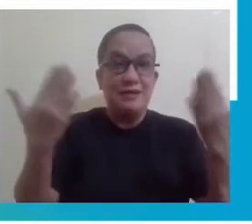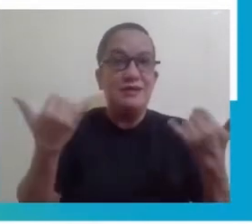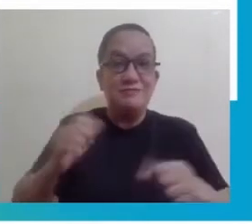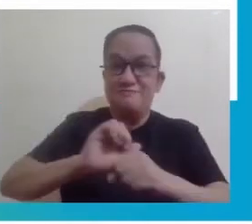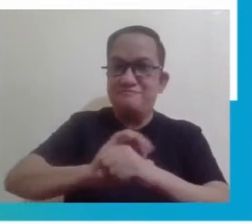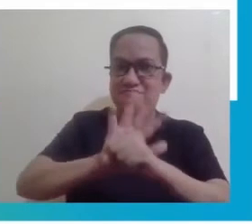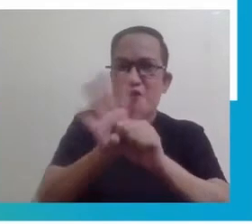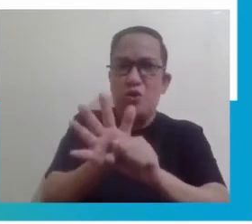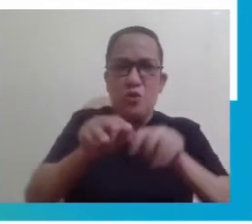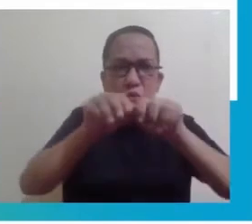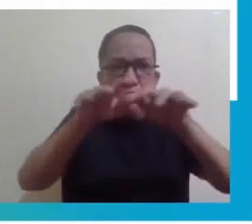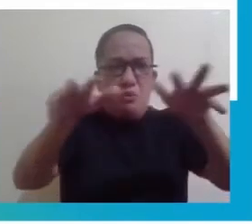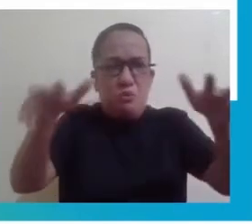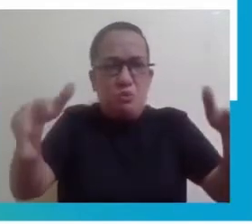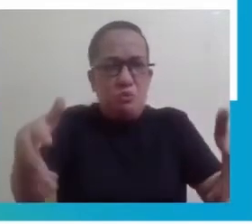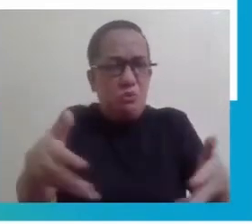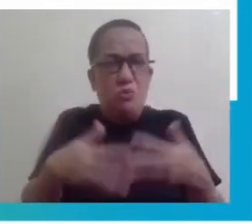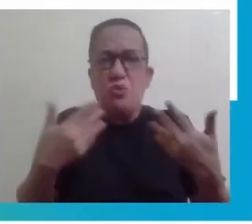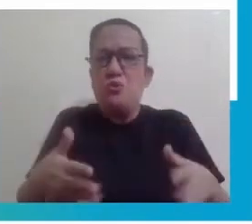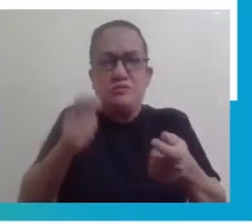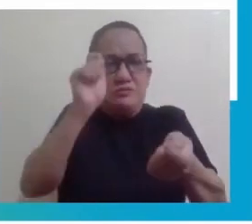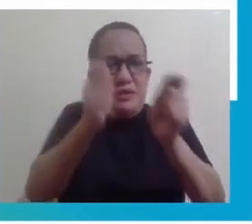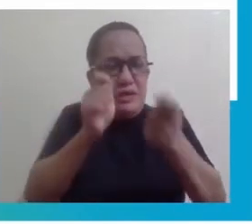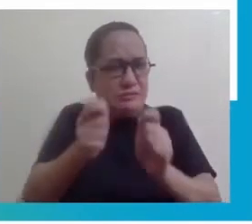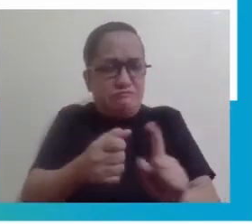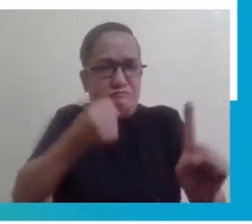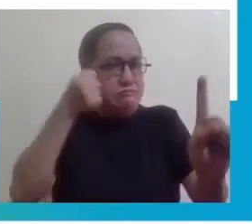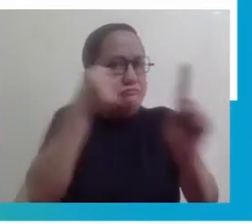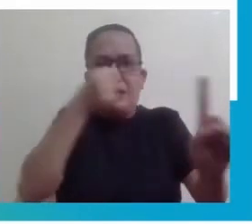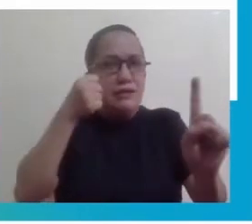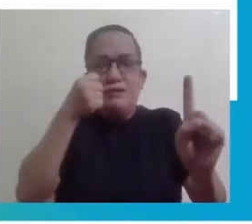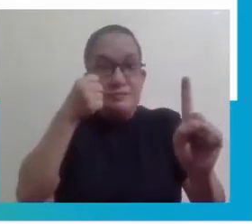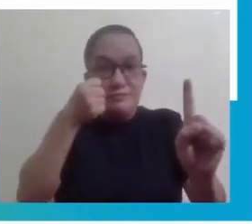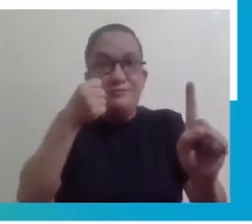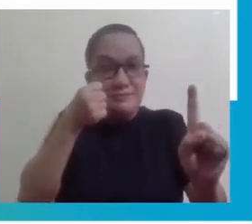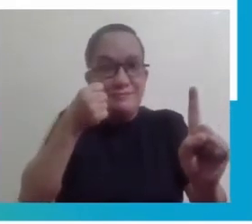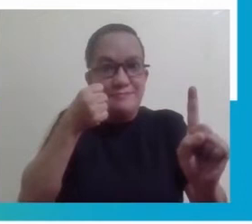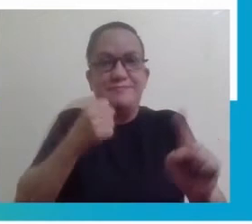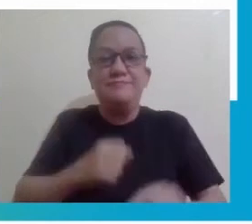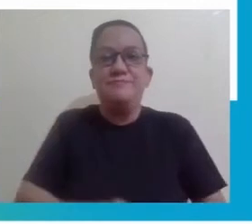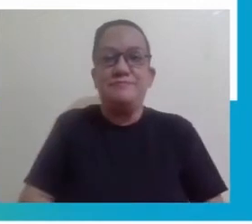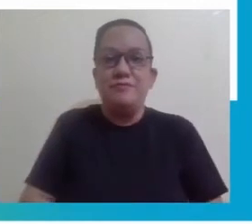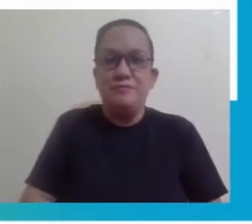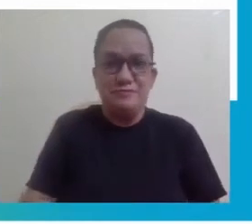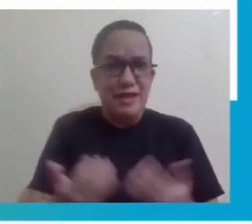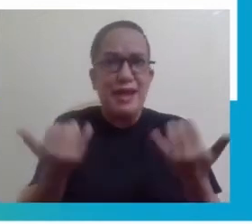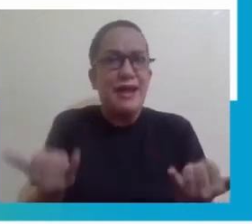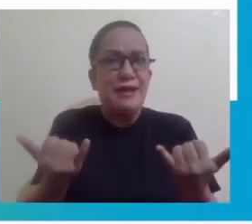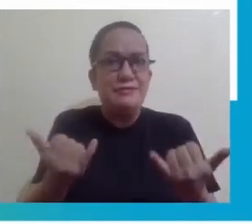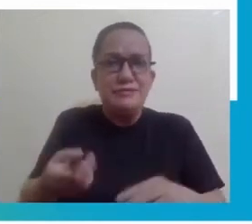on our lives, personal and professional. Going virtual has increased opportunities for online